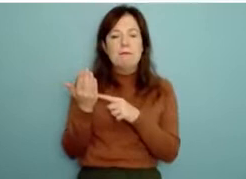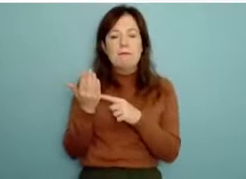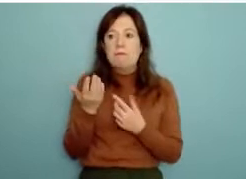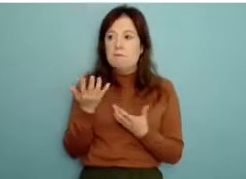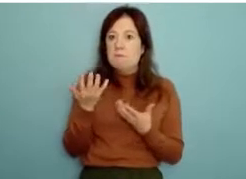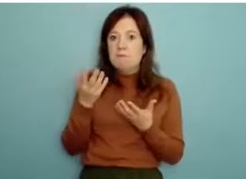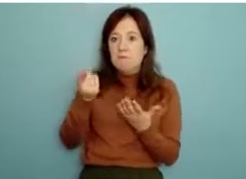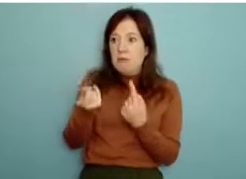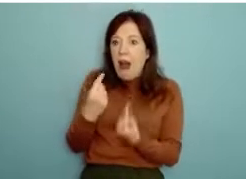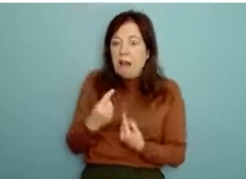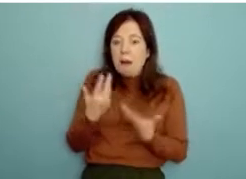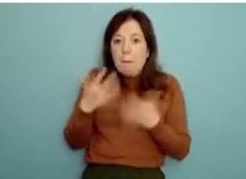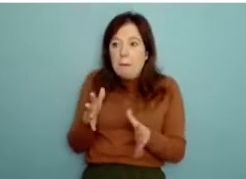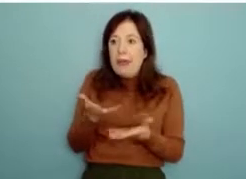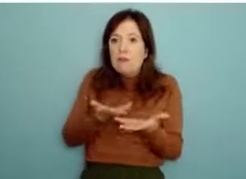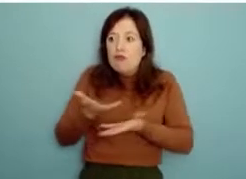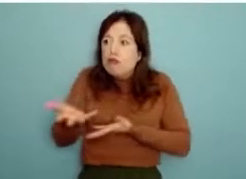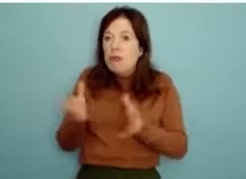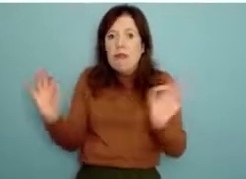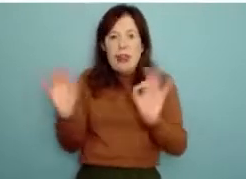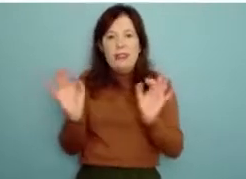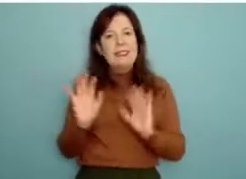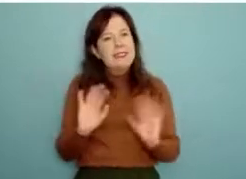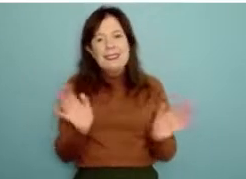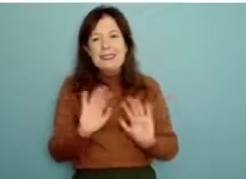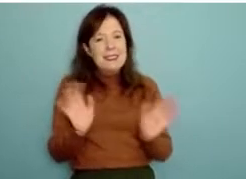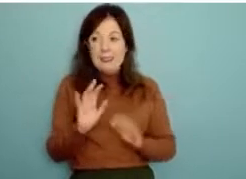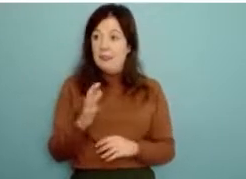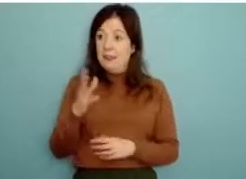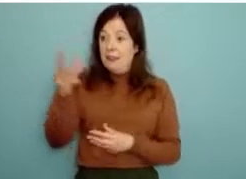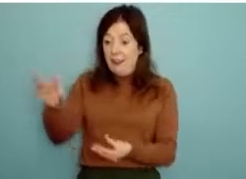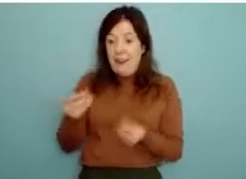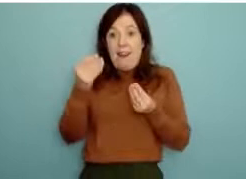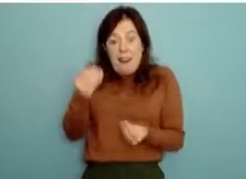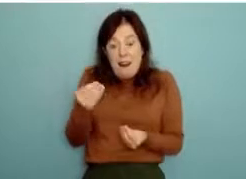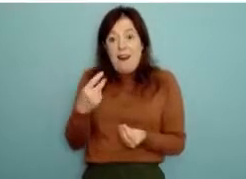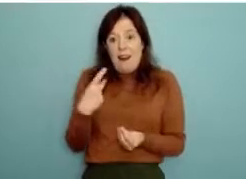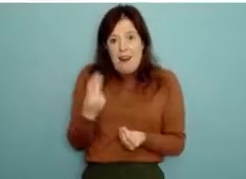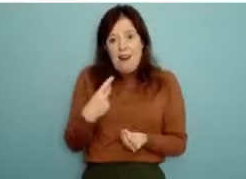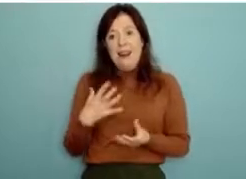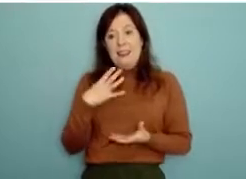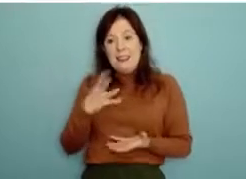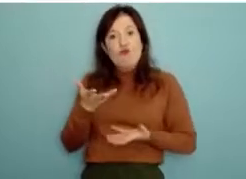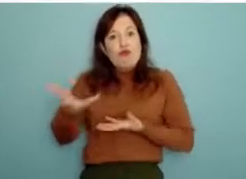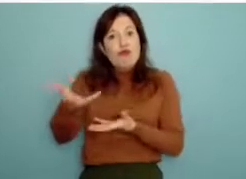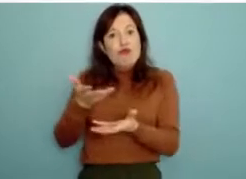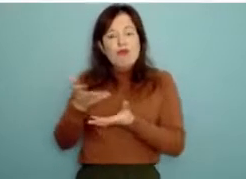we heard from Paul are so important. The person, this is something that's important to them. Don't just treat this as